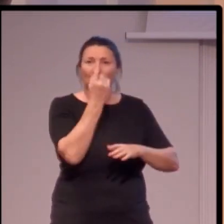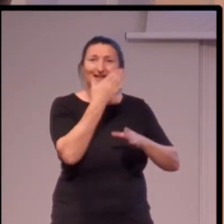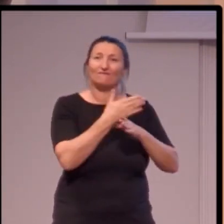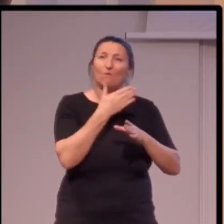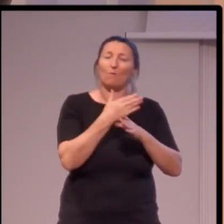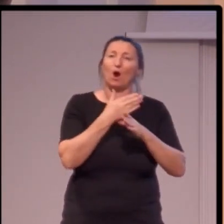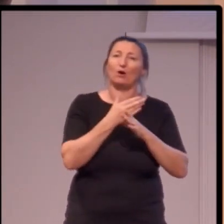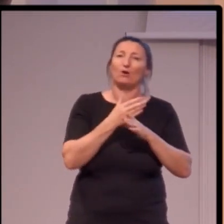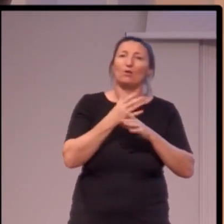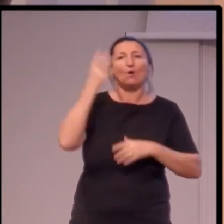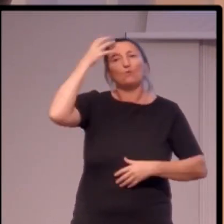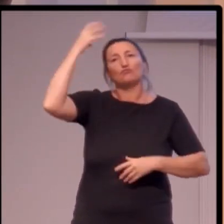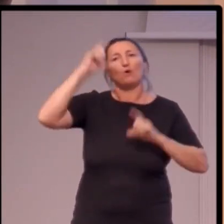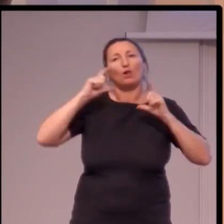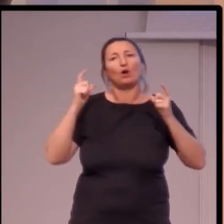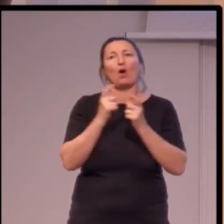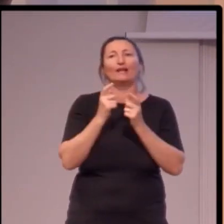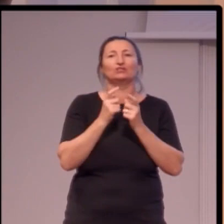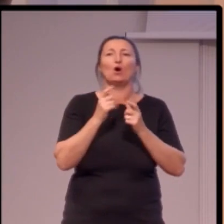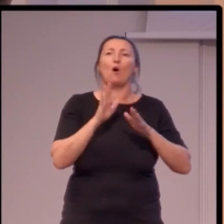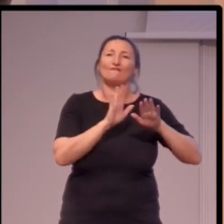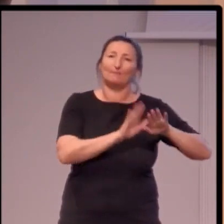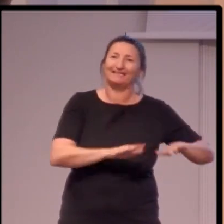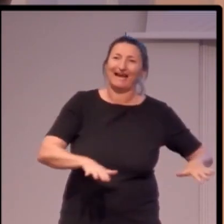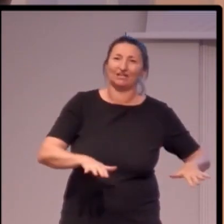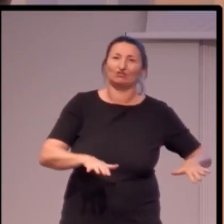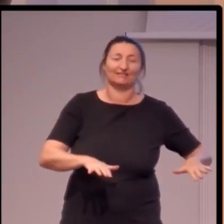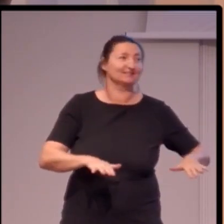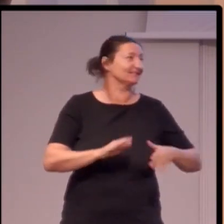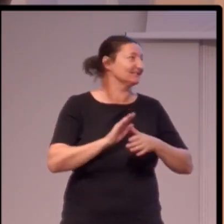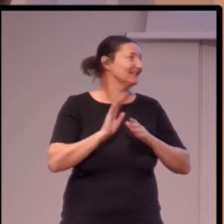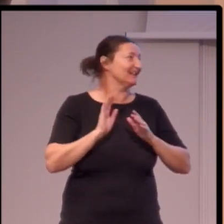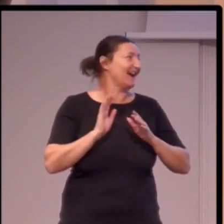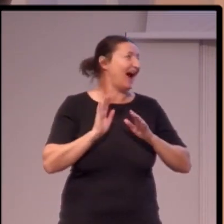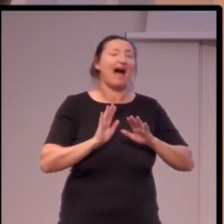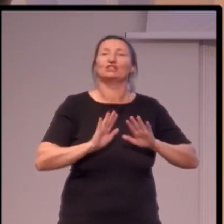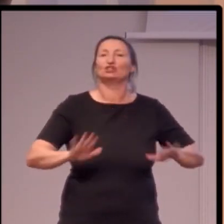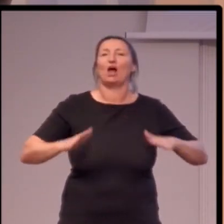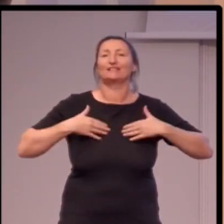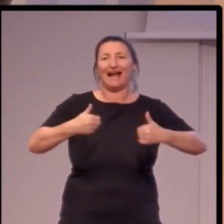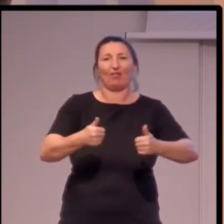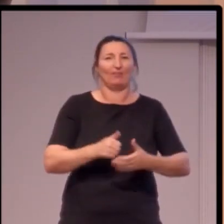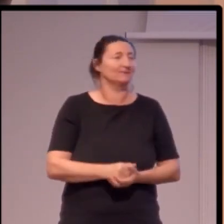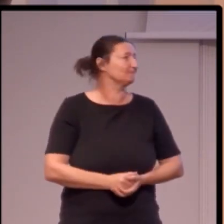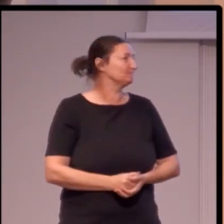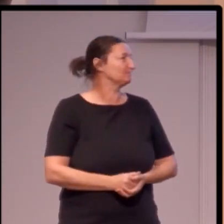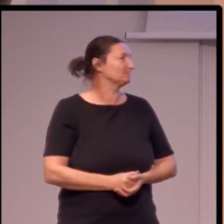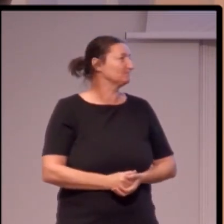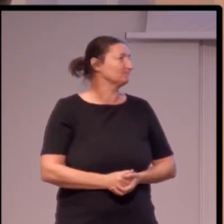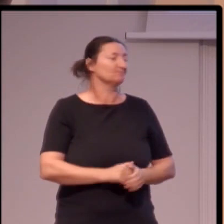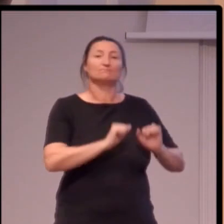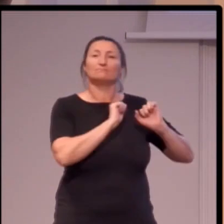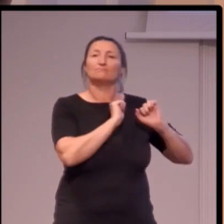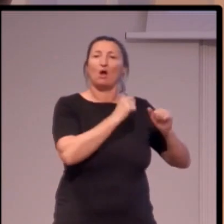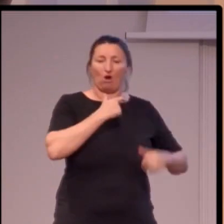you've just heard, at the Royal College of Paediatrics and of Child Health. And